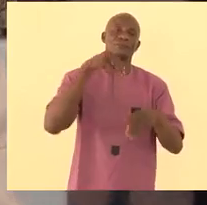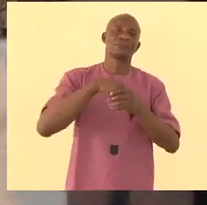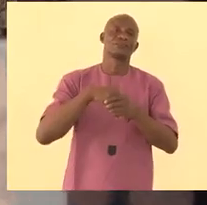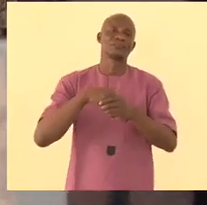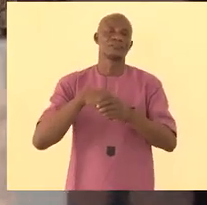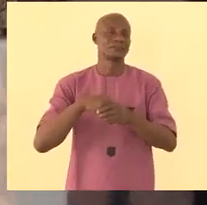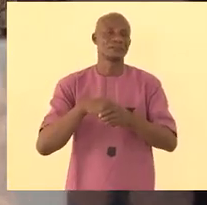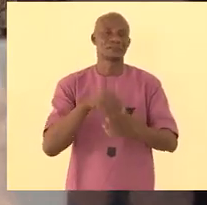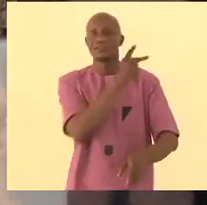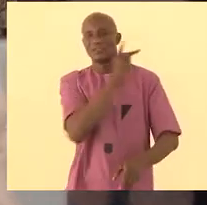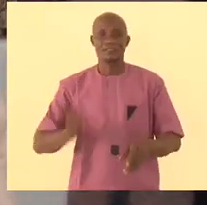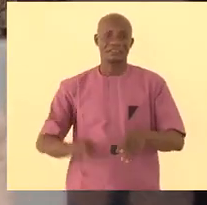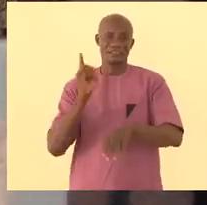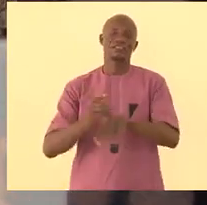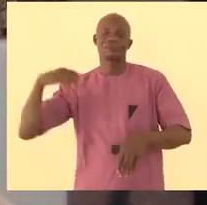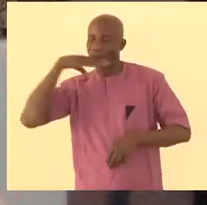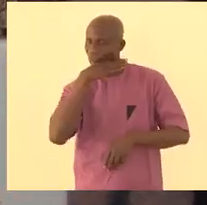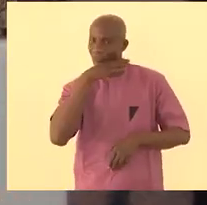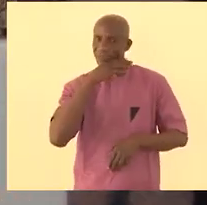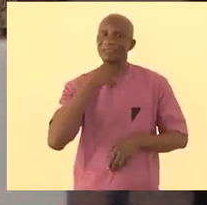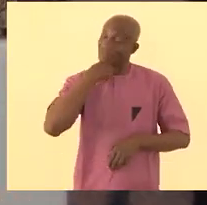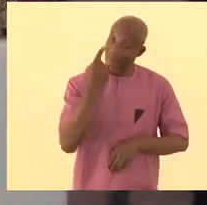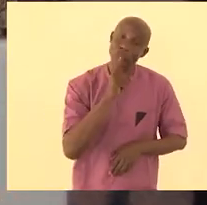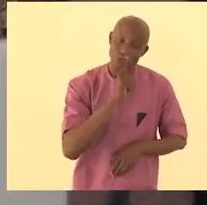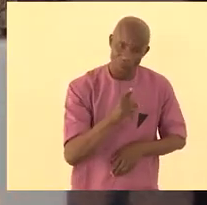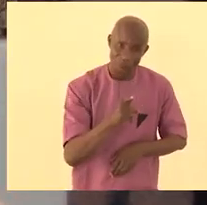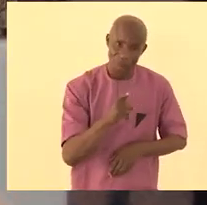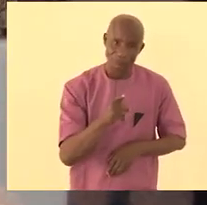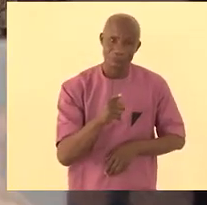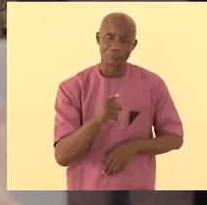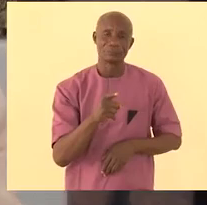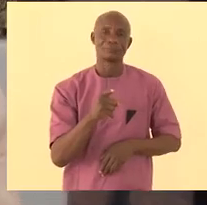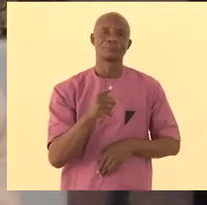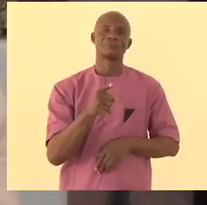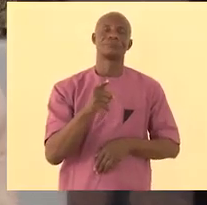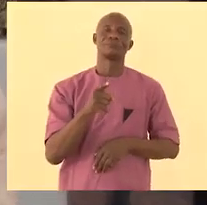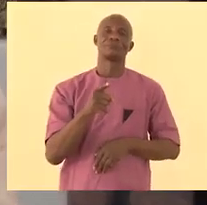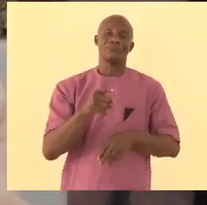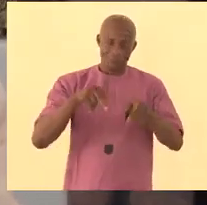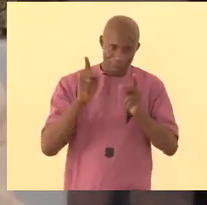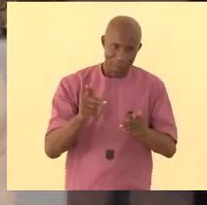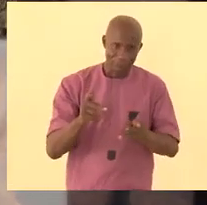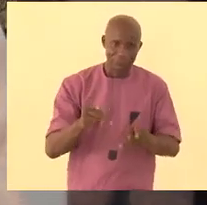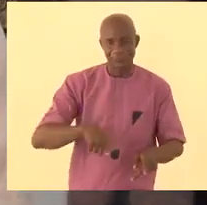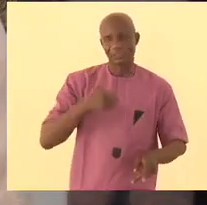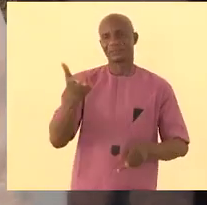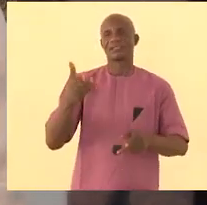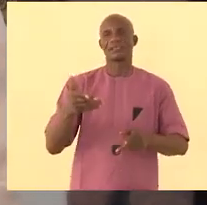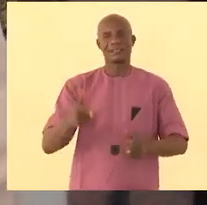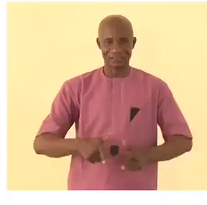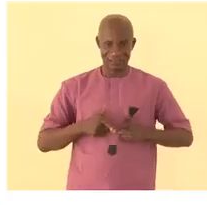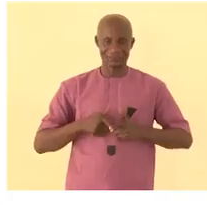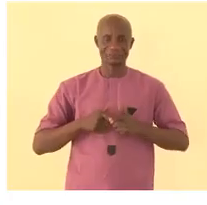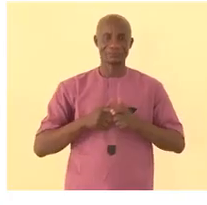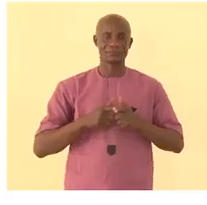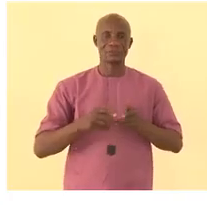in the kingdom of lies. Speaking the truth is revolutionary. People live their lives guided